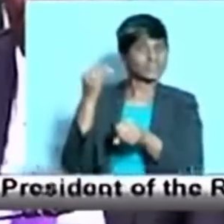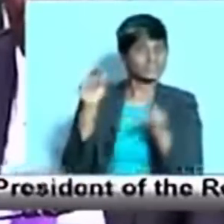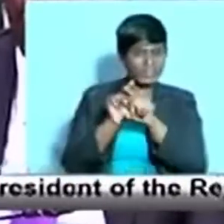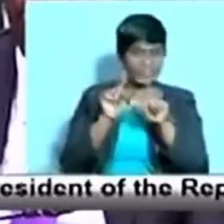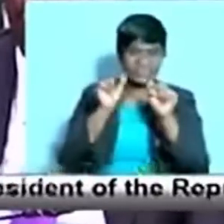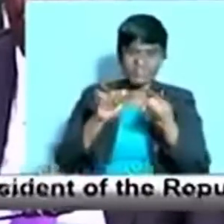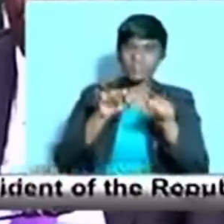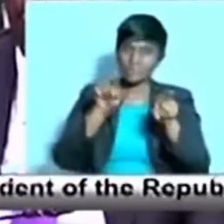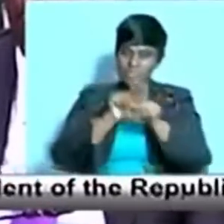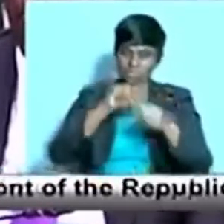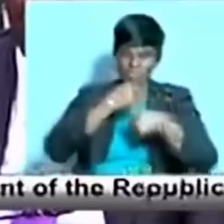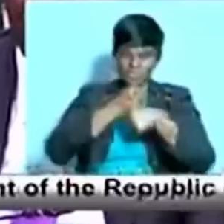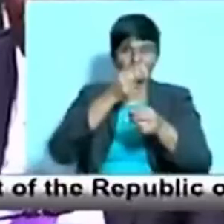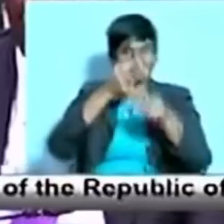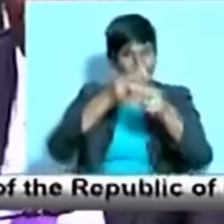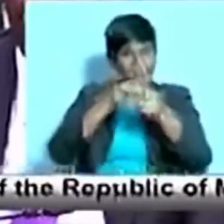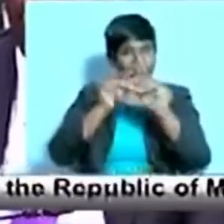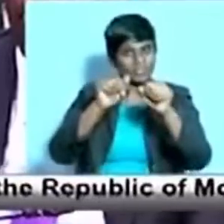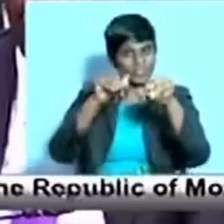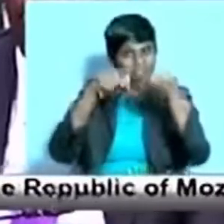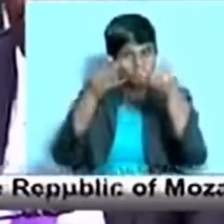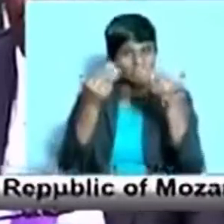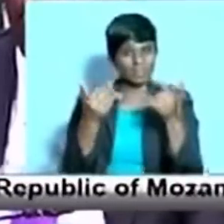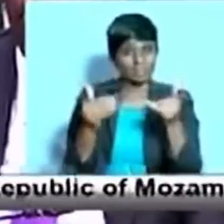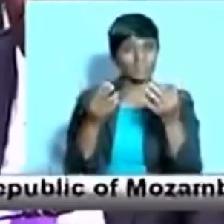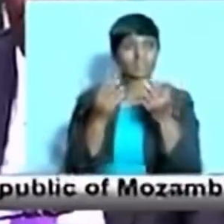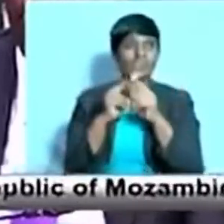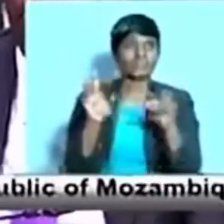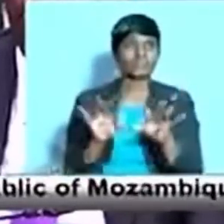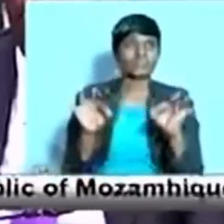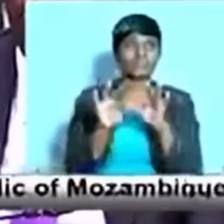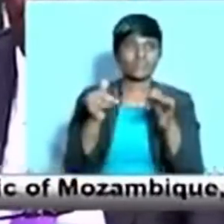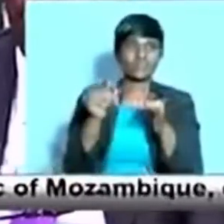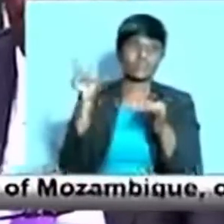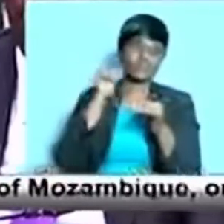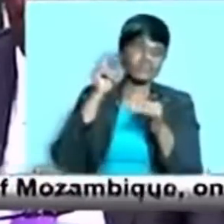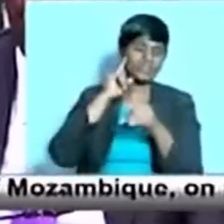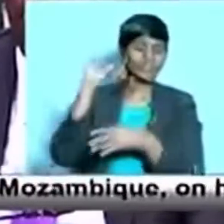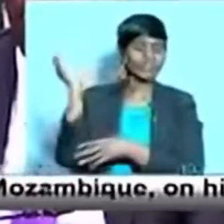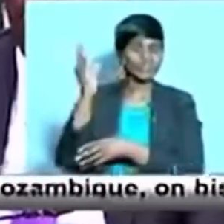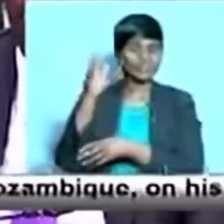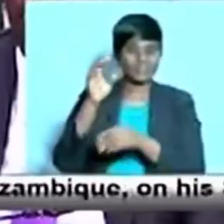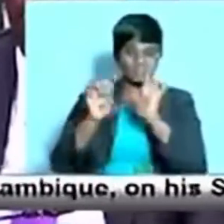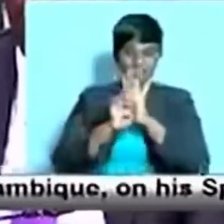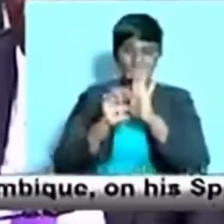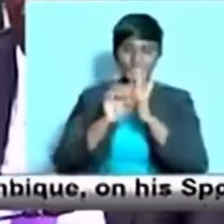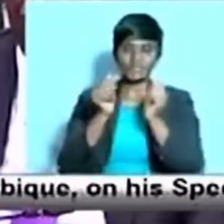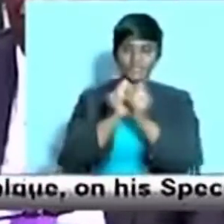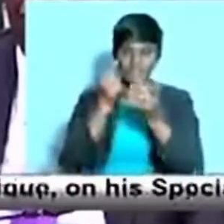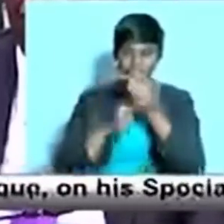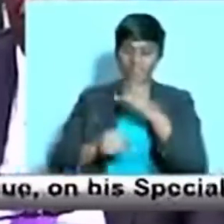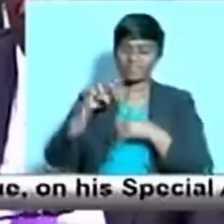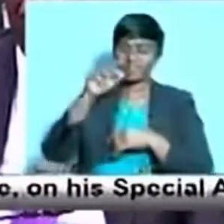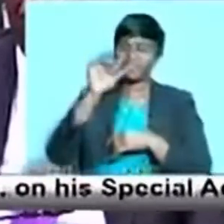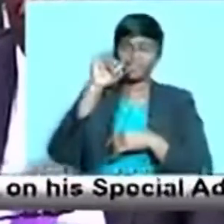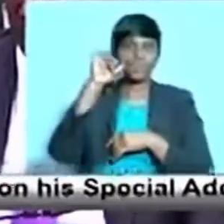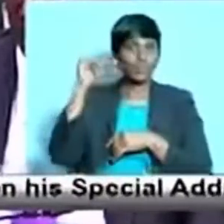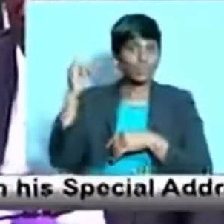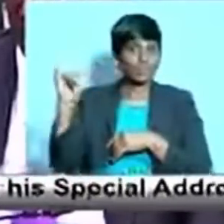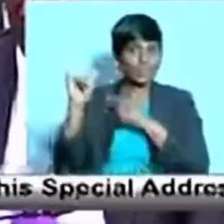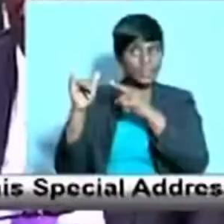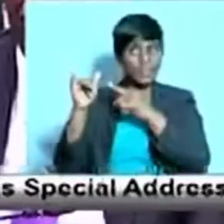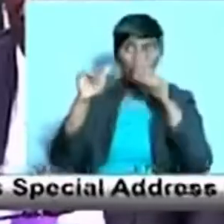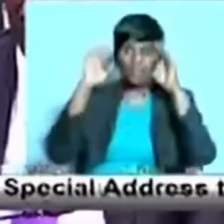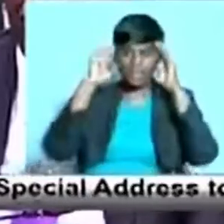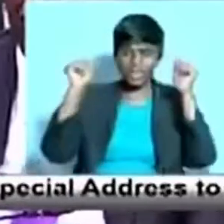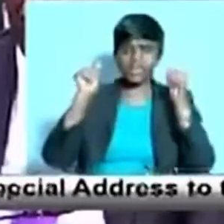recite the names. It is important to listen to speeches such as the one Philip Nyusi, President of the Republic